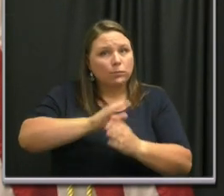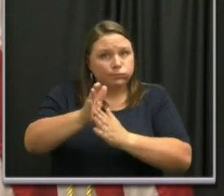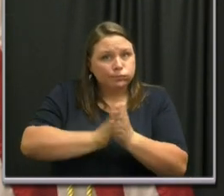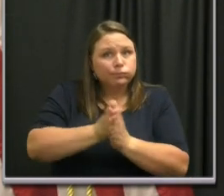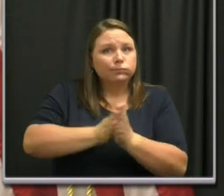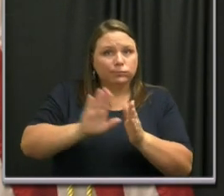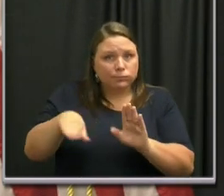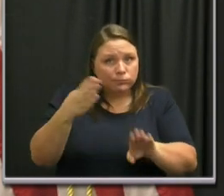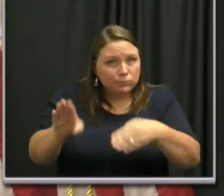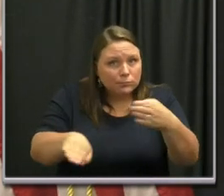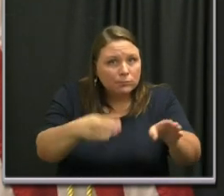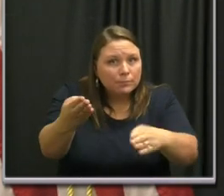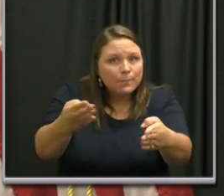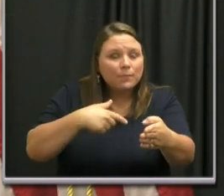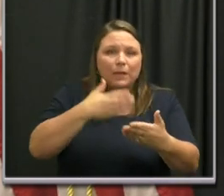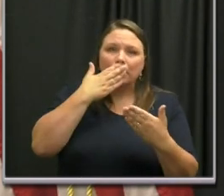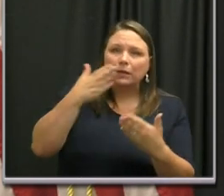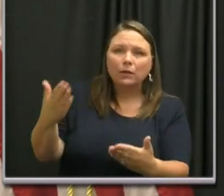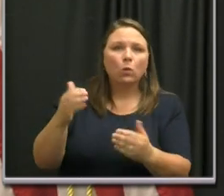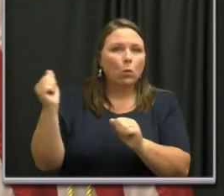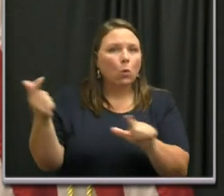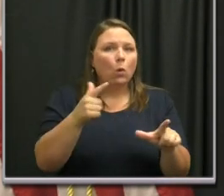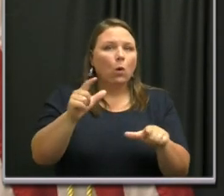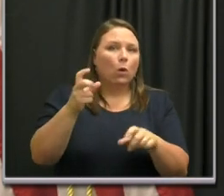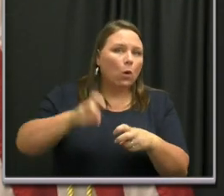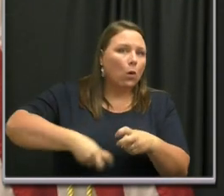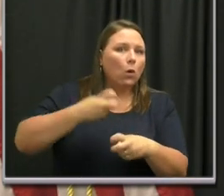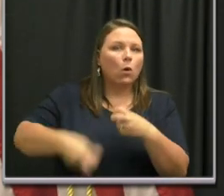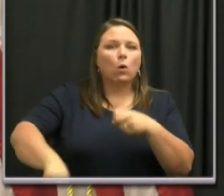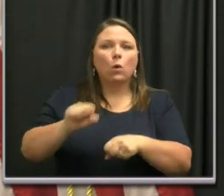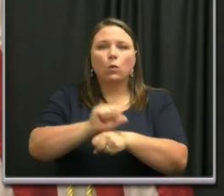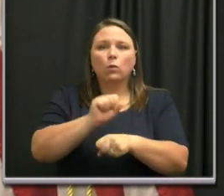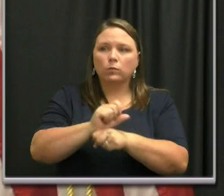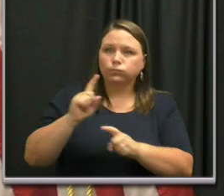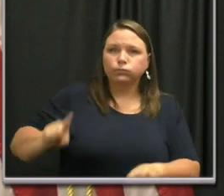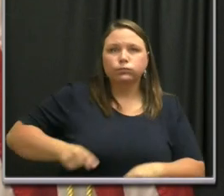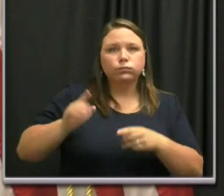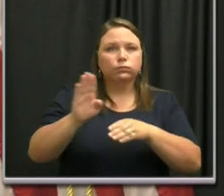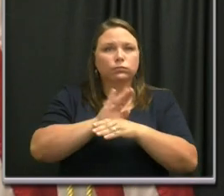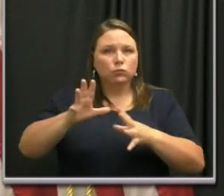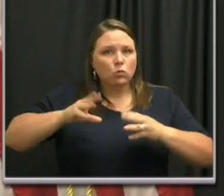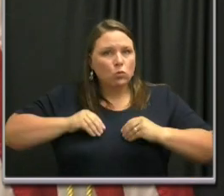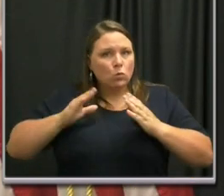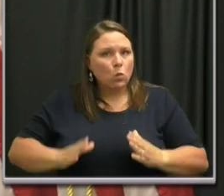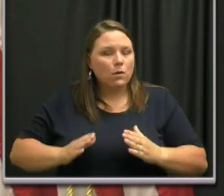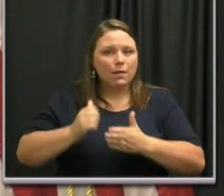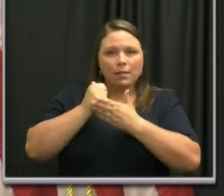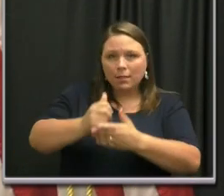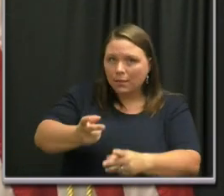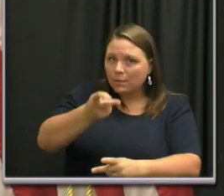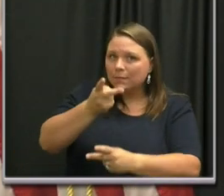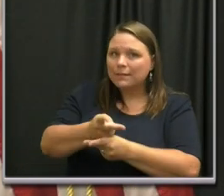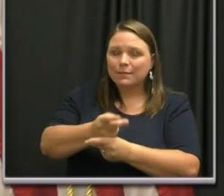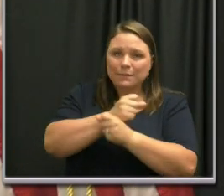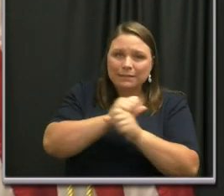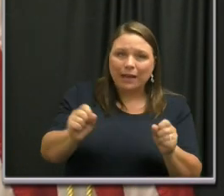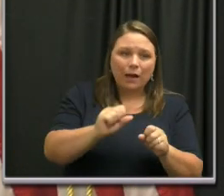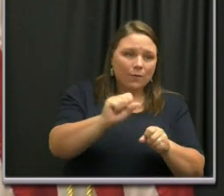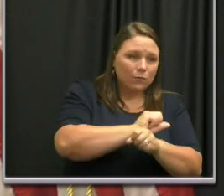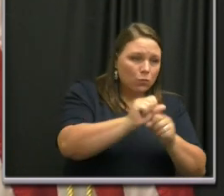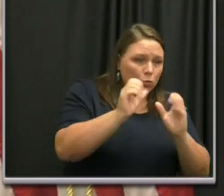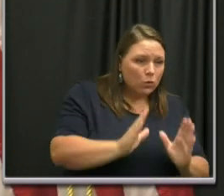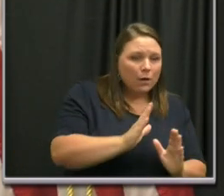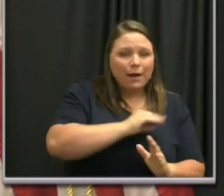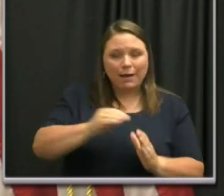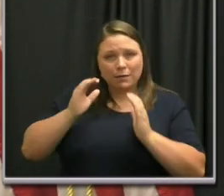our reopening, and I'm grateful to all the hard work that local business owners have put into keeping their workers and customers safe.